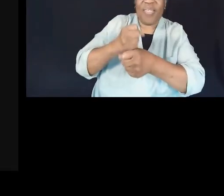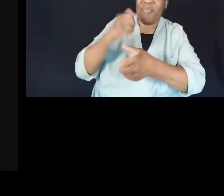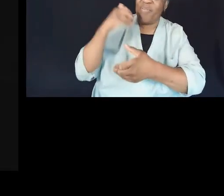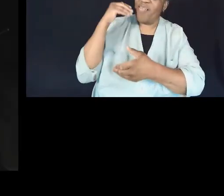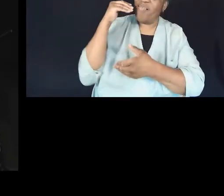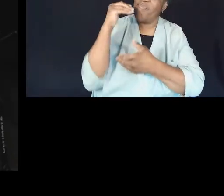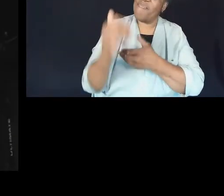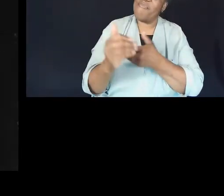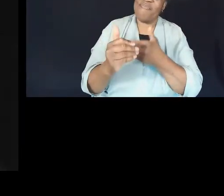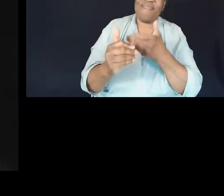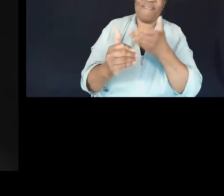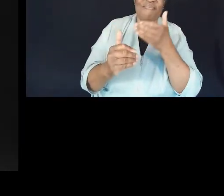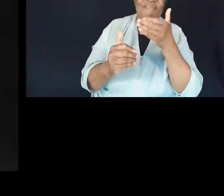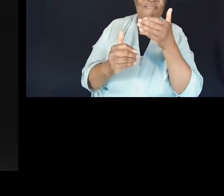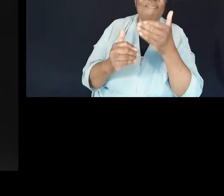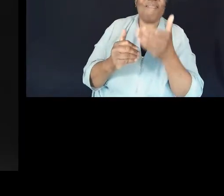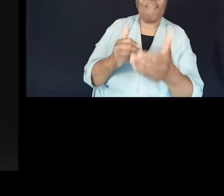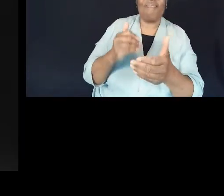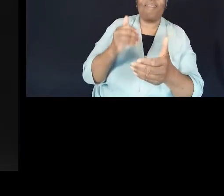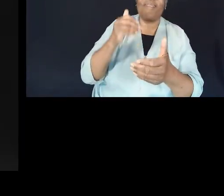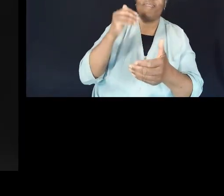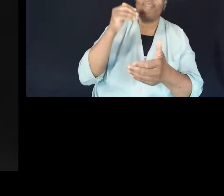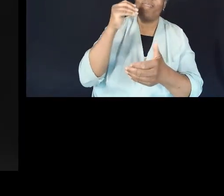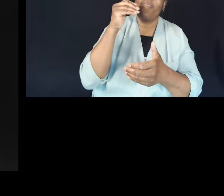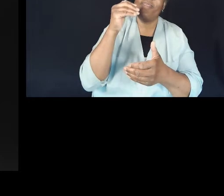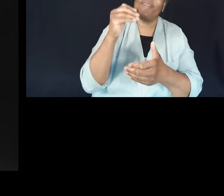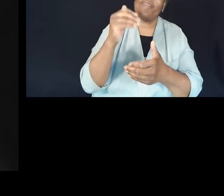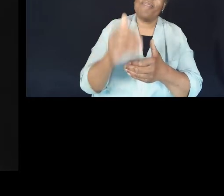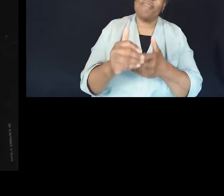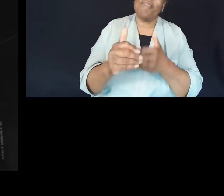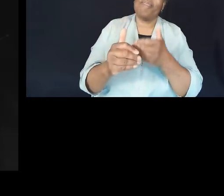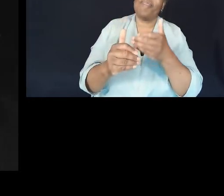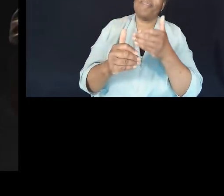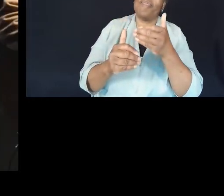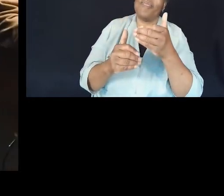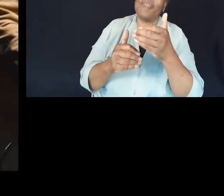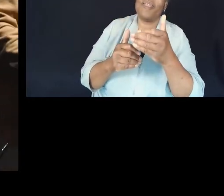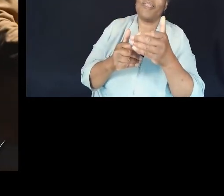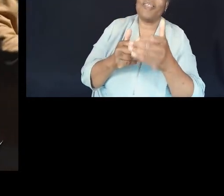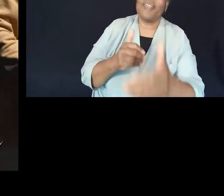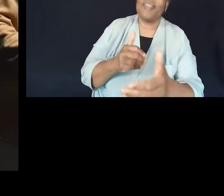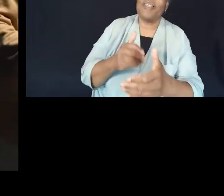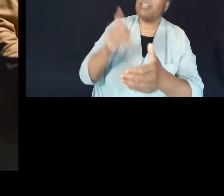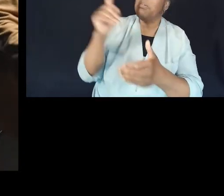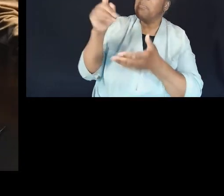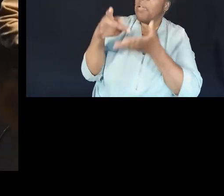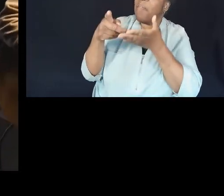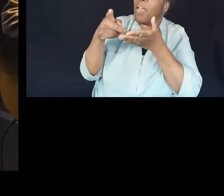Generations, so why would he